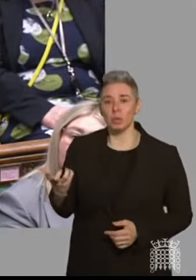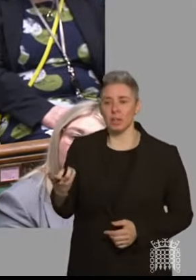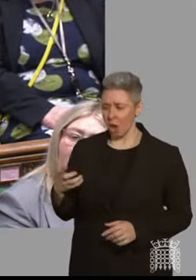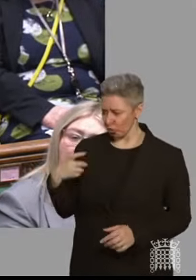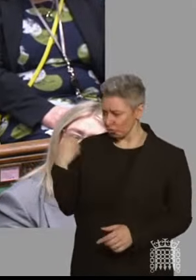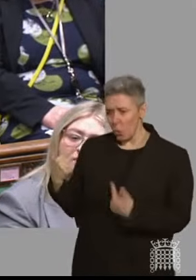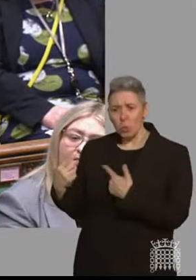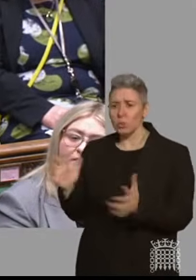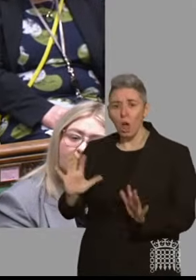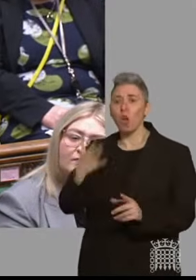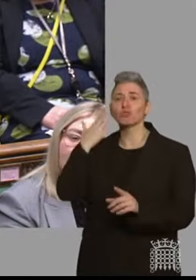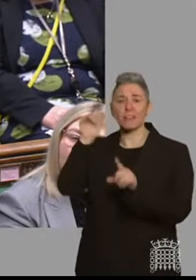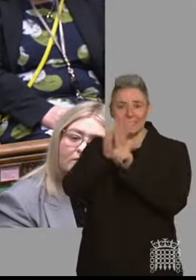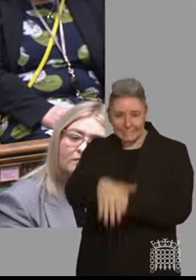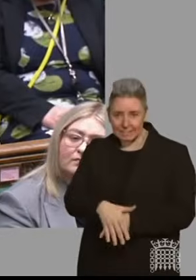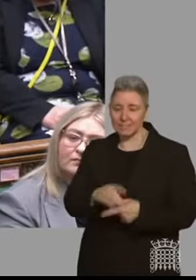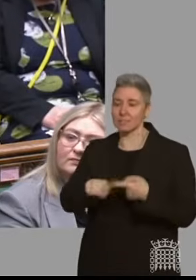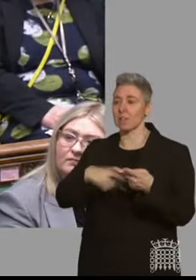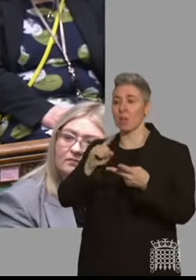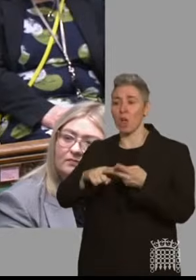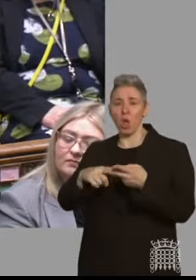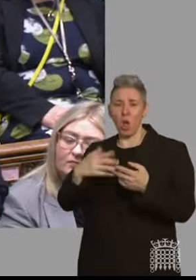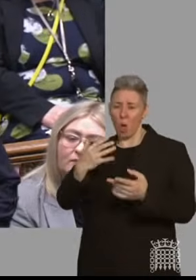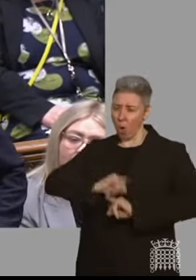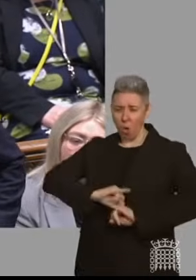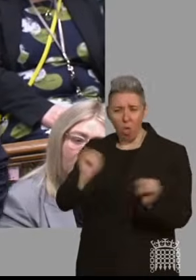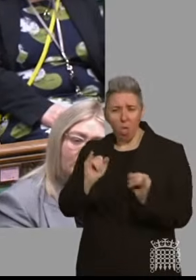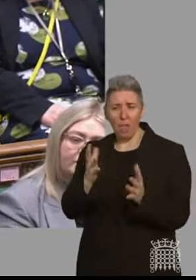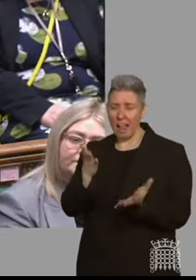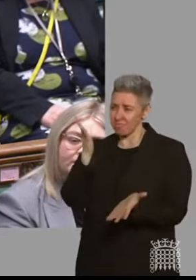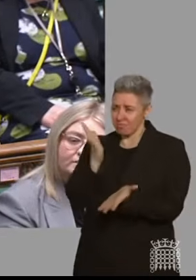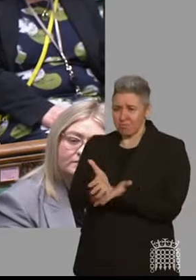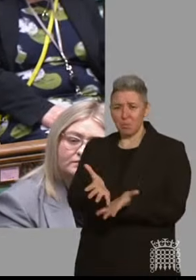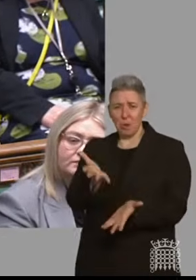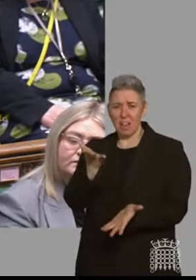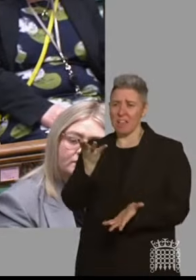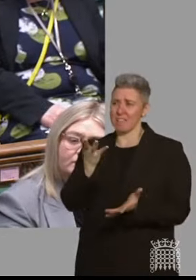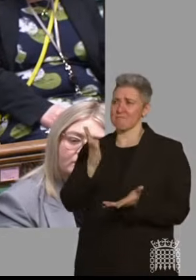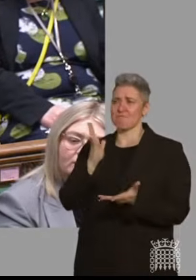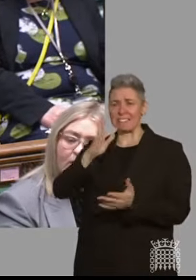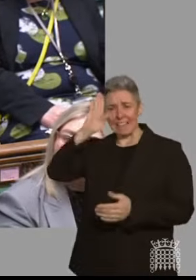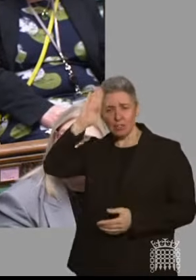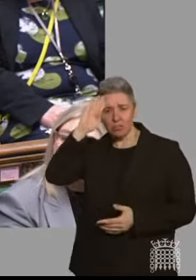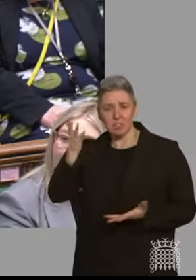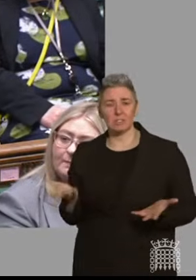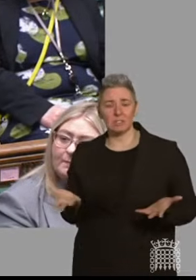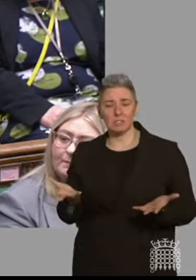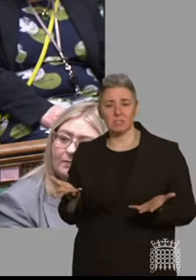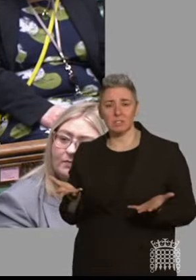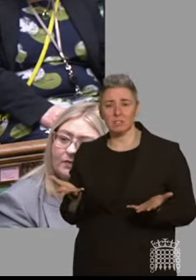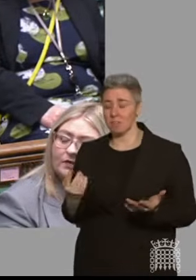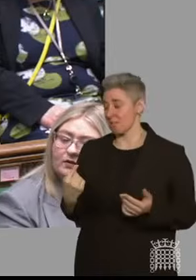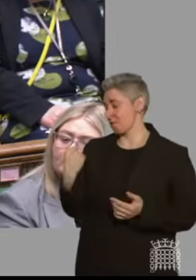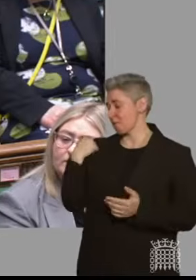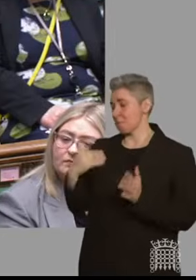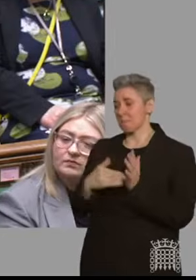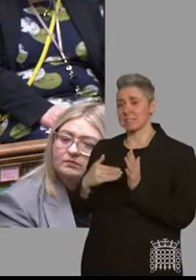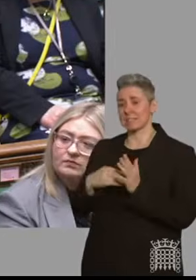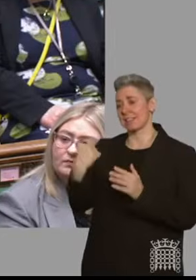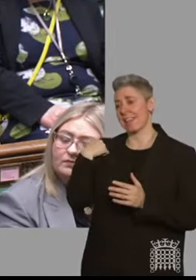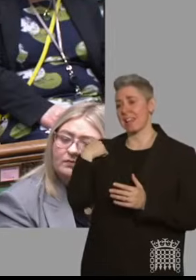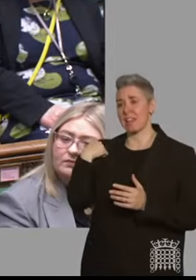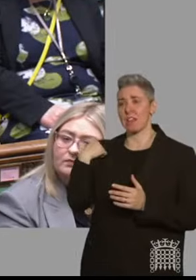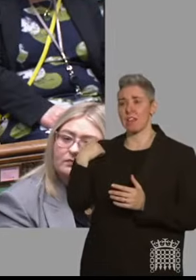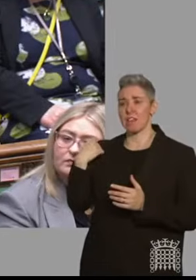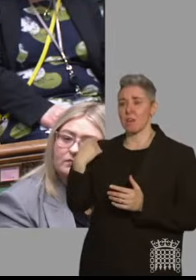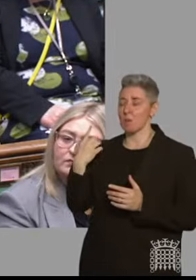and he was downright bloody dangerous. Now, on Monday, the number 10 said, we've seen an unacceptable rise